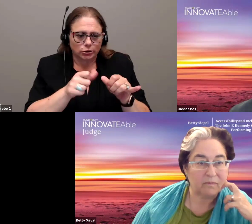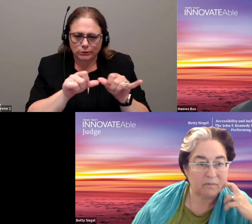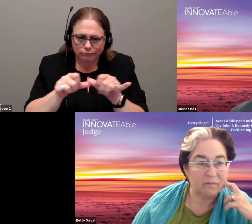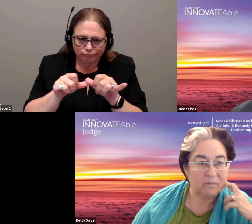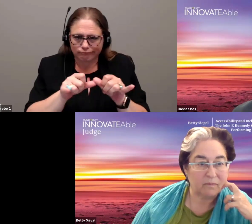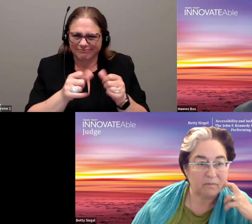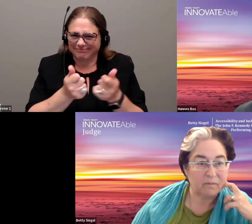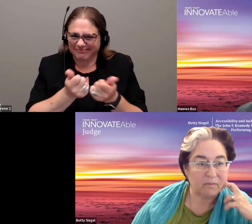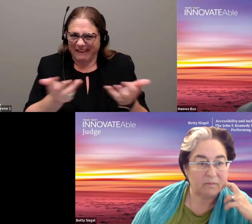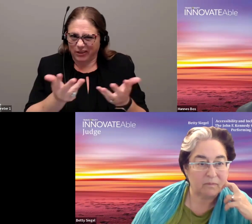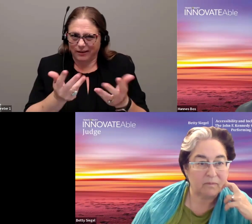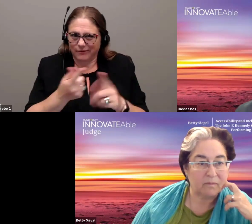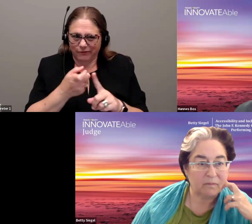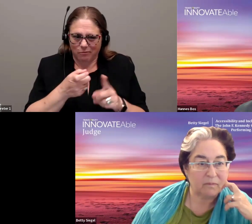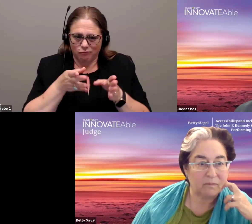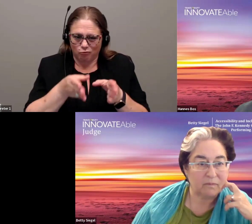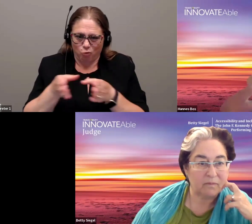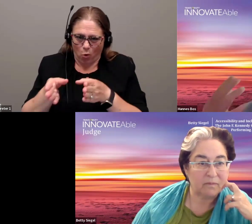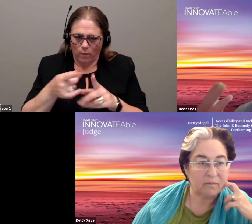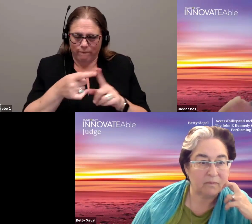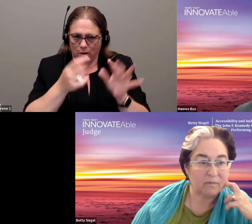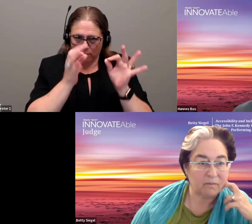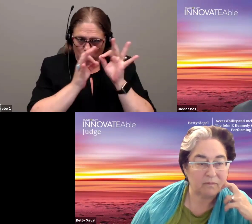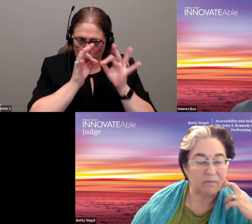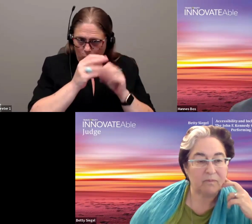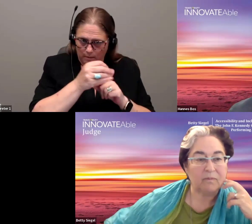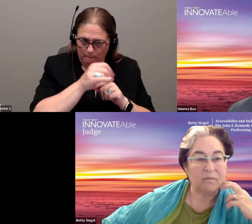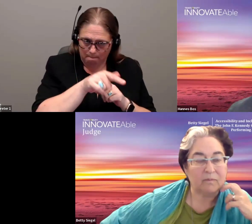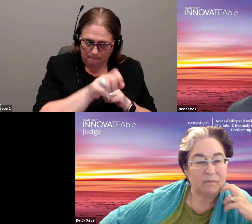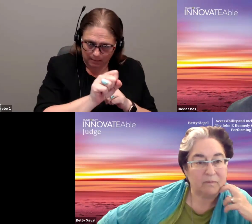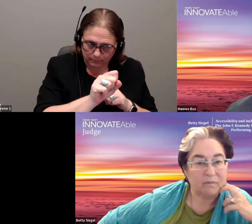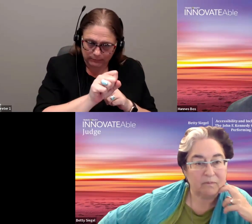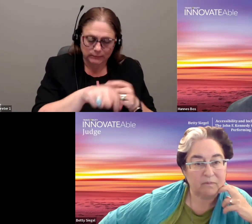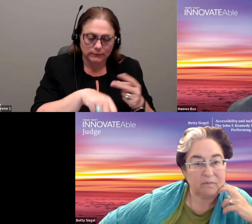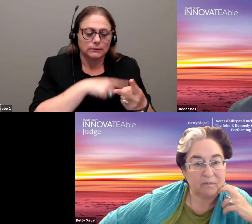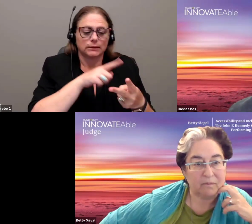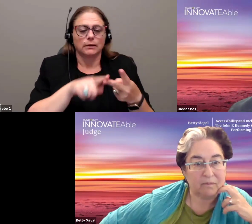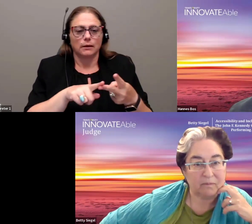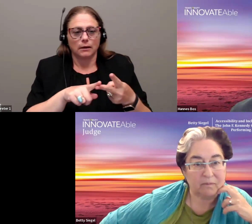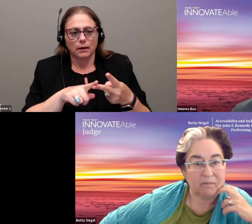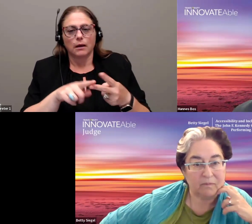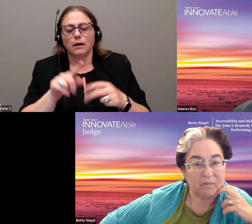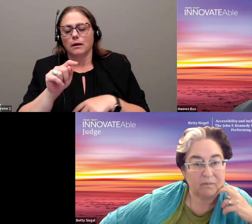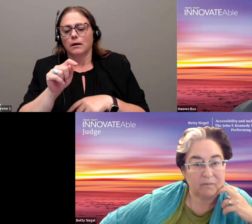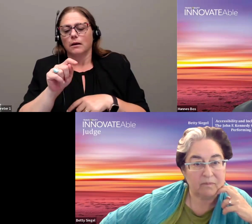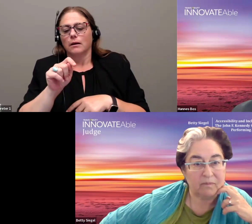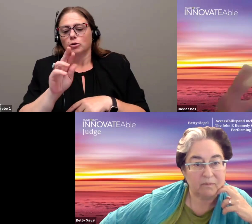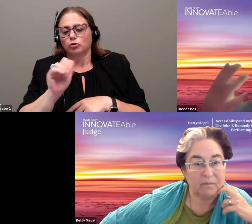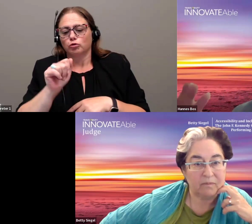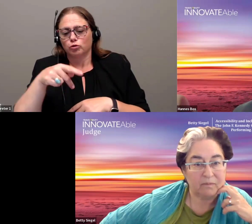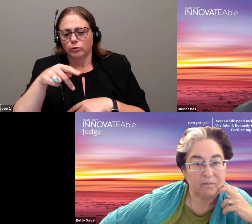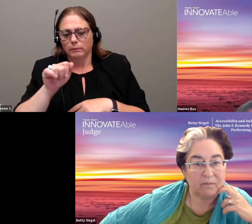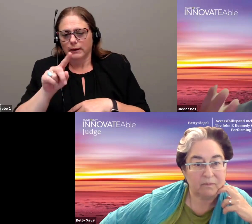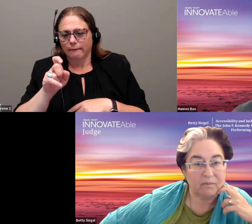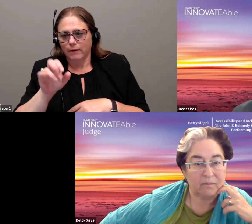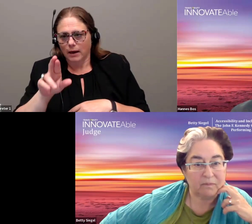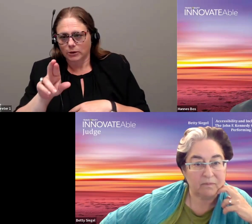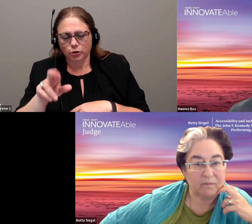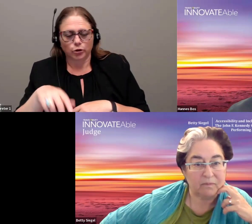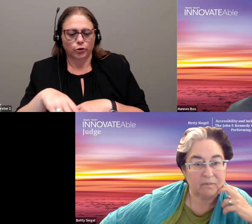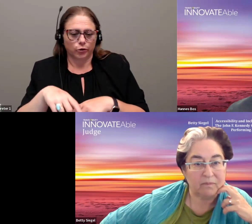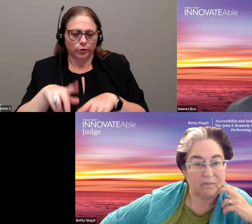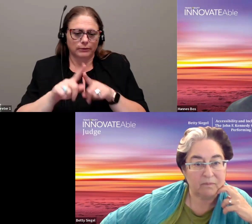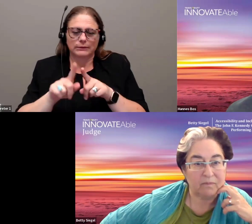source databases. Secondly, for the last 5 years, we expected anything on TripAdvisor, Booking.com, Marry.com, and any